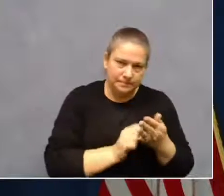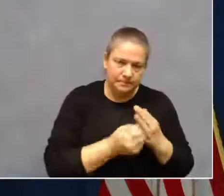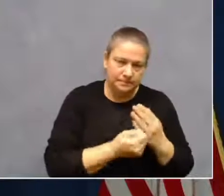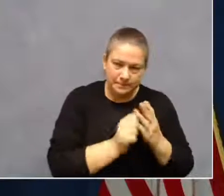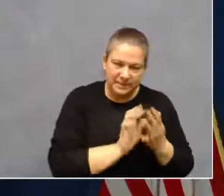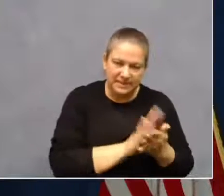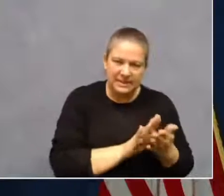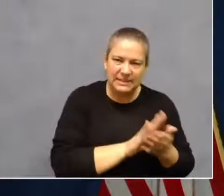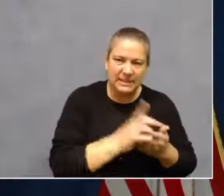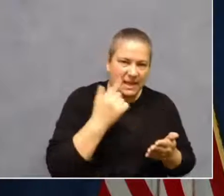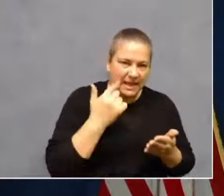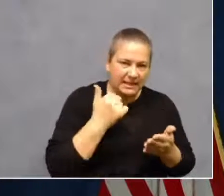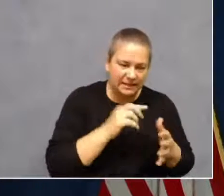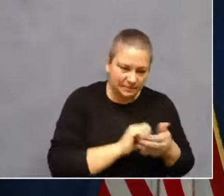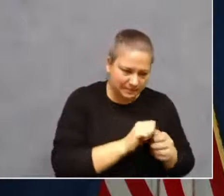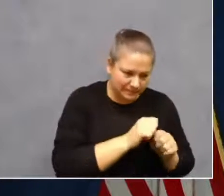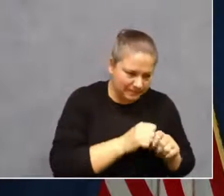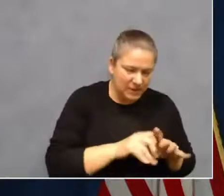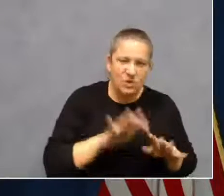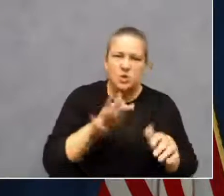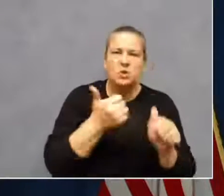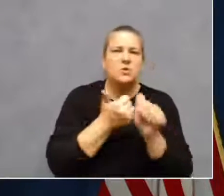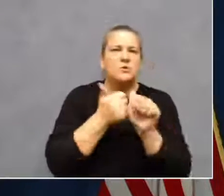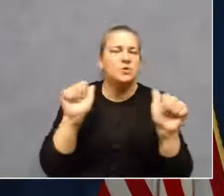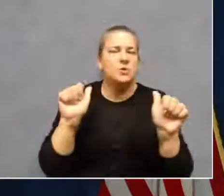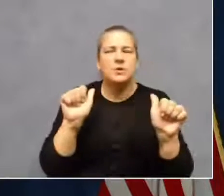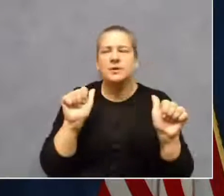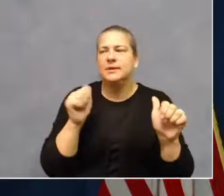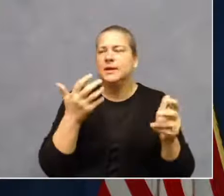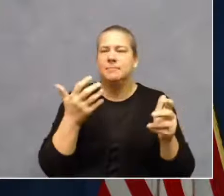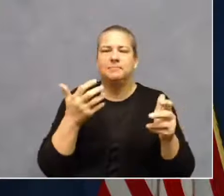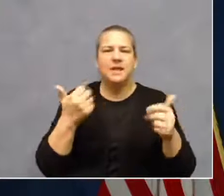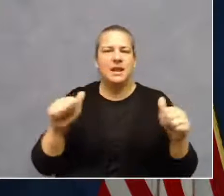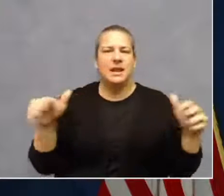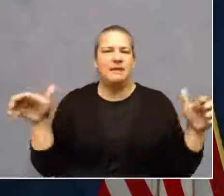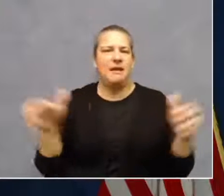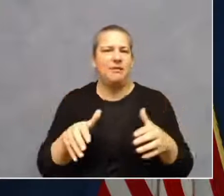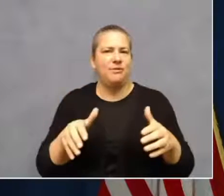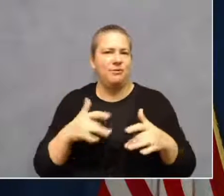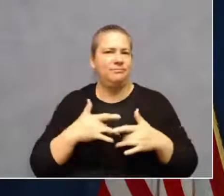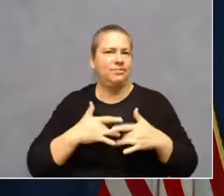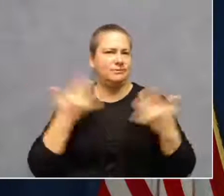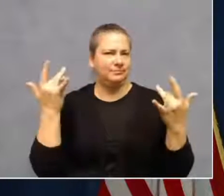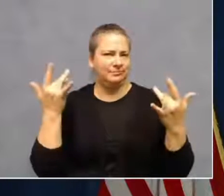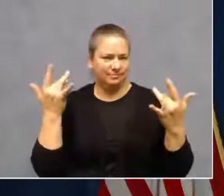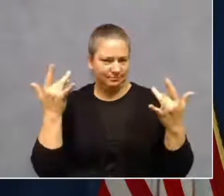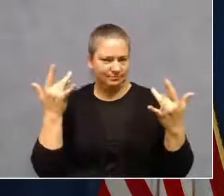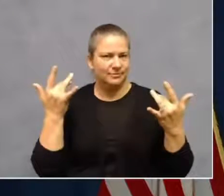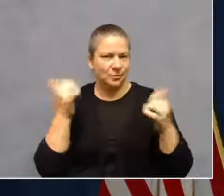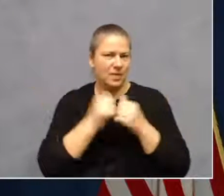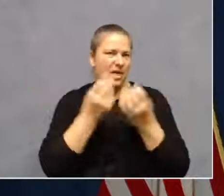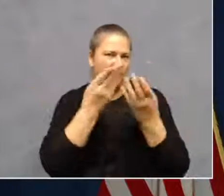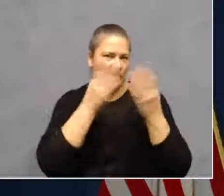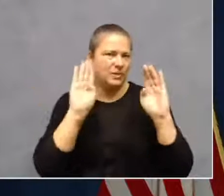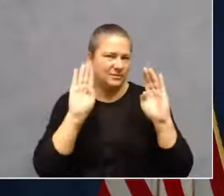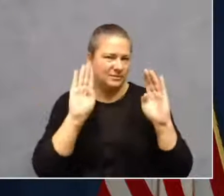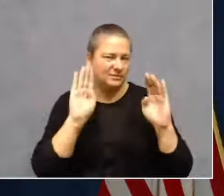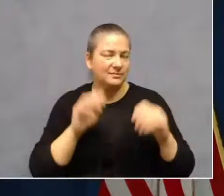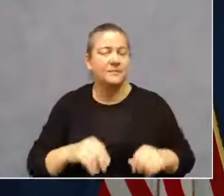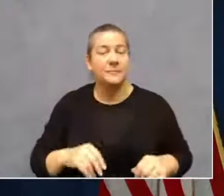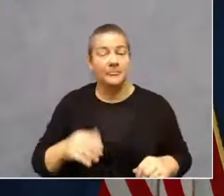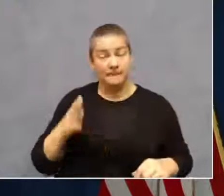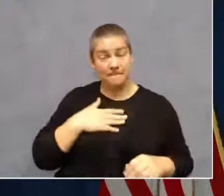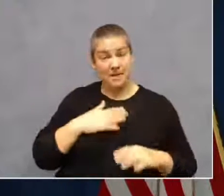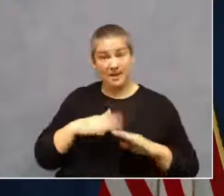avoid any type of other gathering activities around Halloween. I can tell you my kids are not